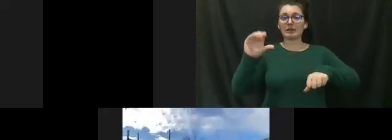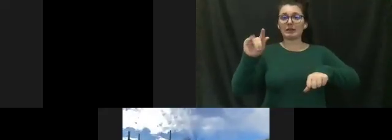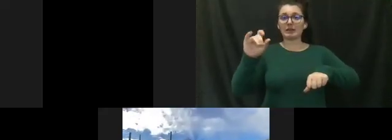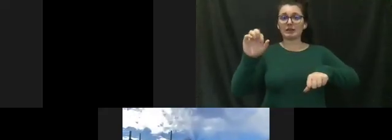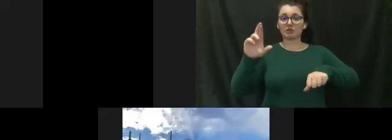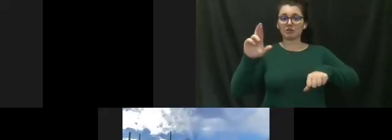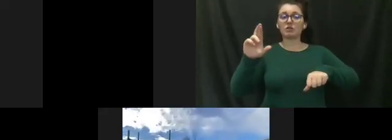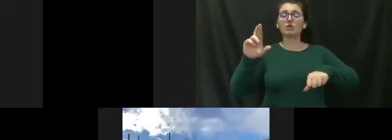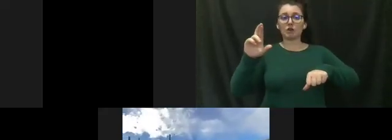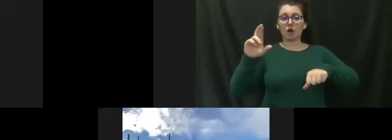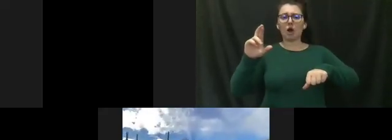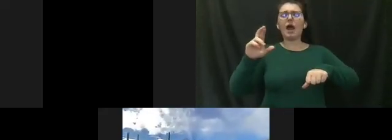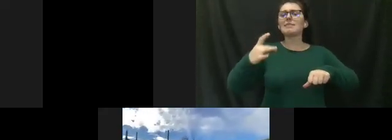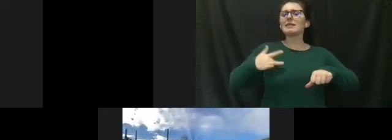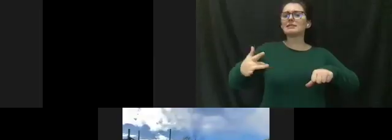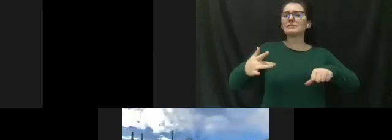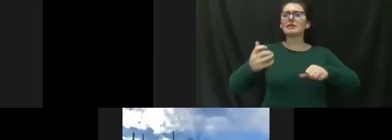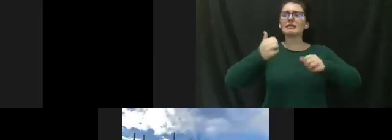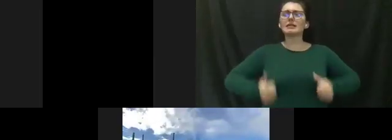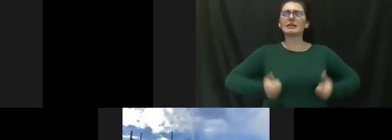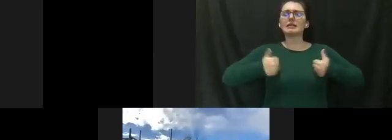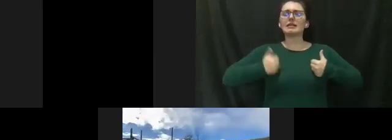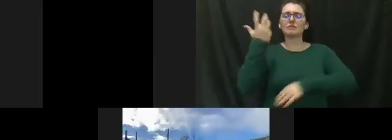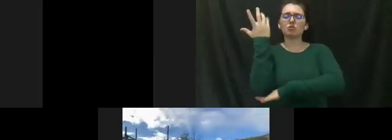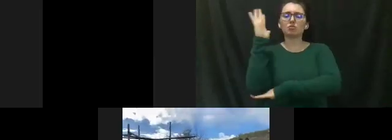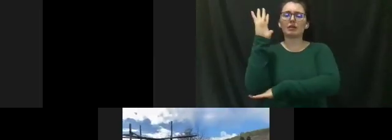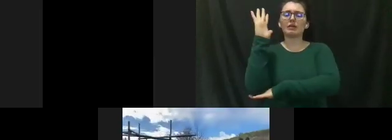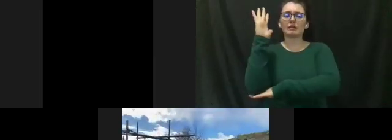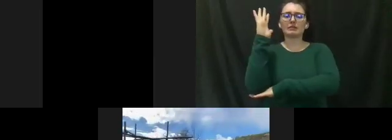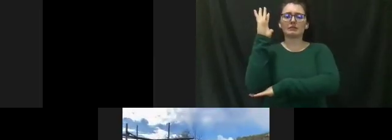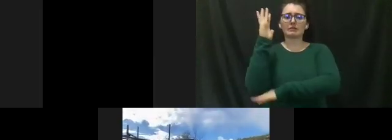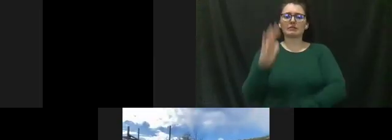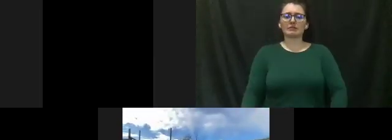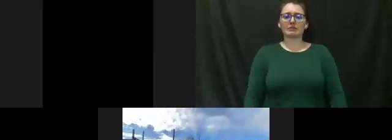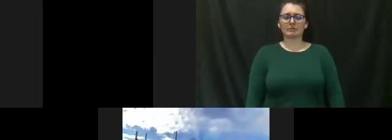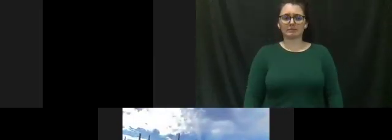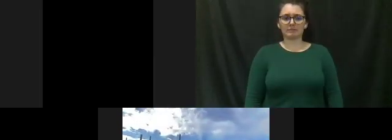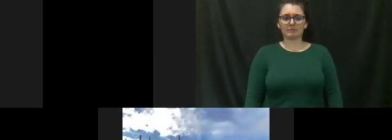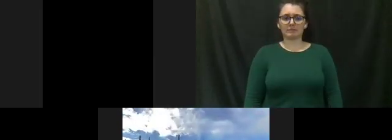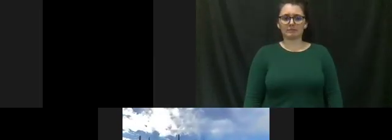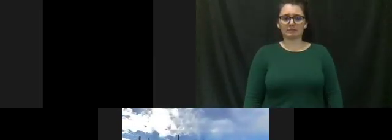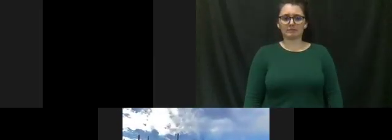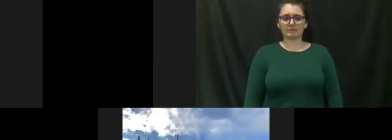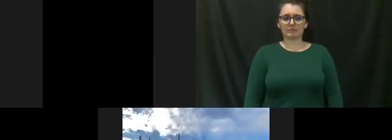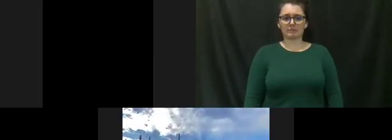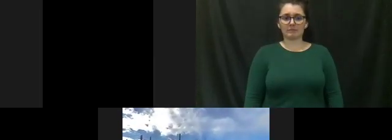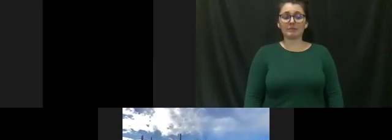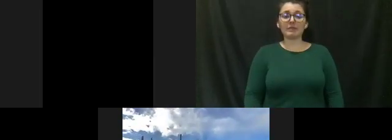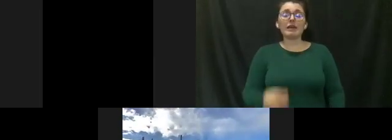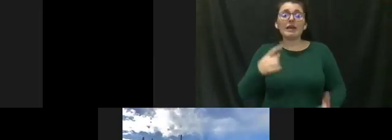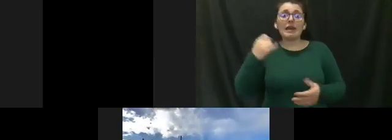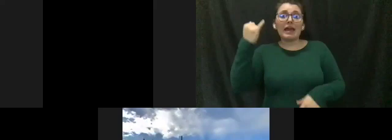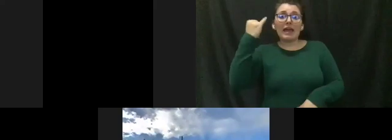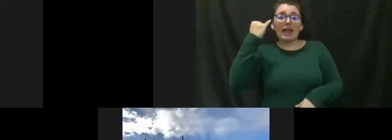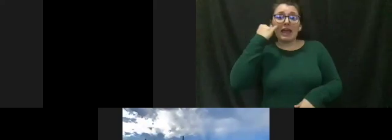trees. And their predators, or animals that would want to eat them, live quite often in bodies of water. So